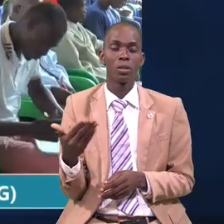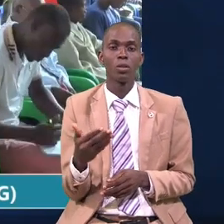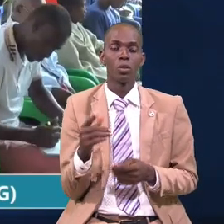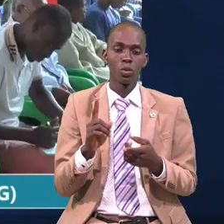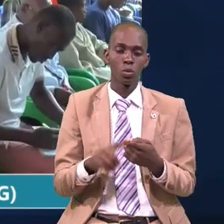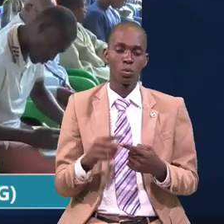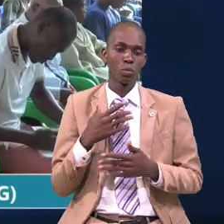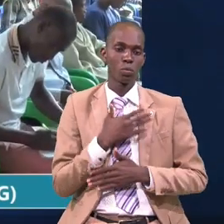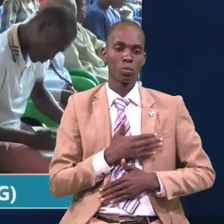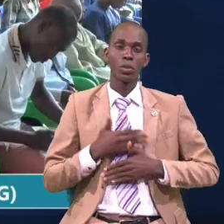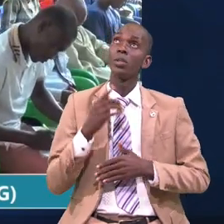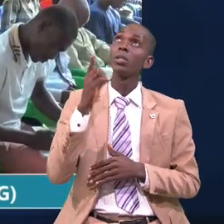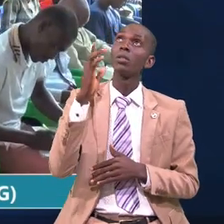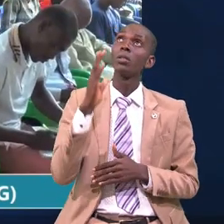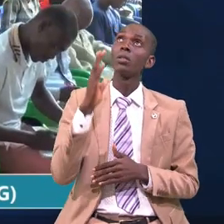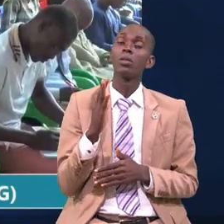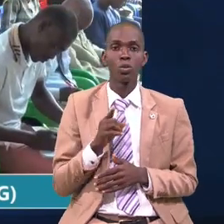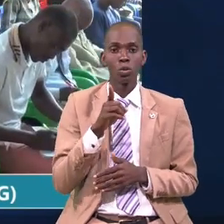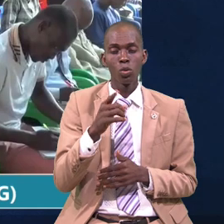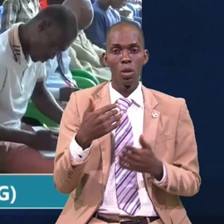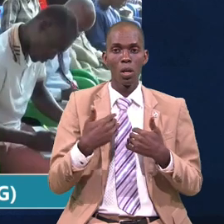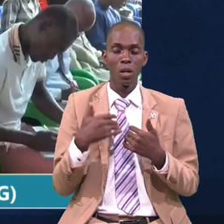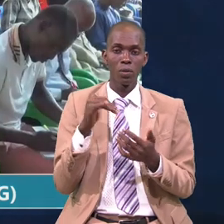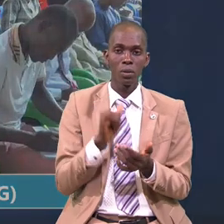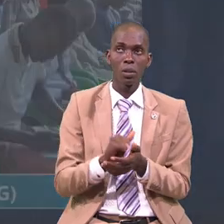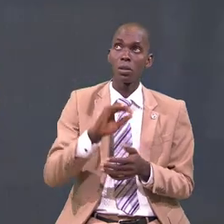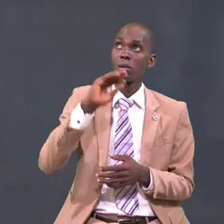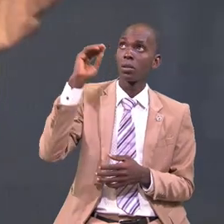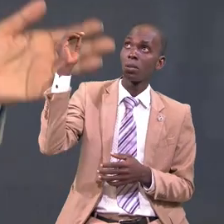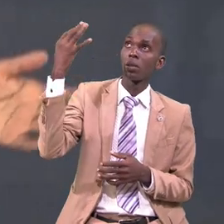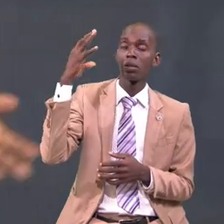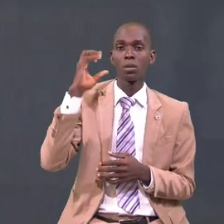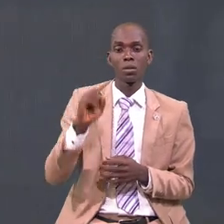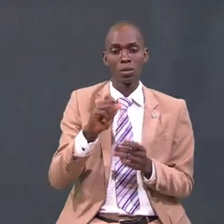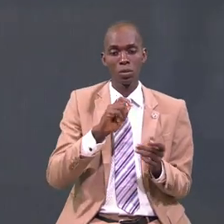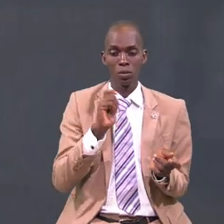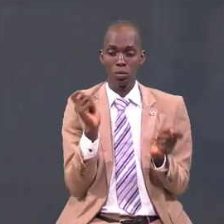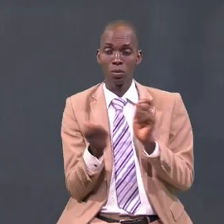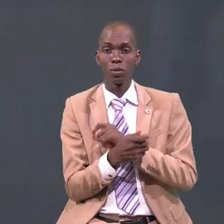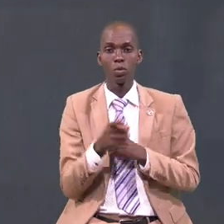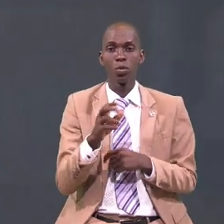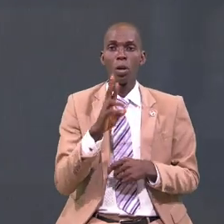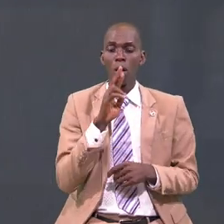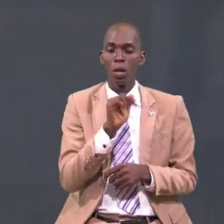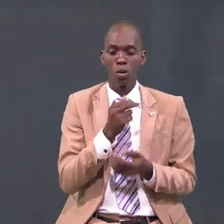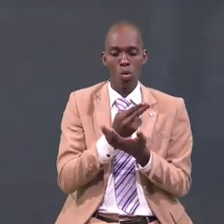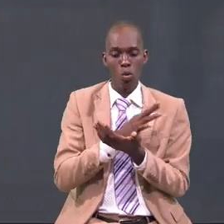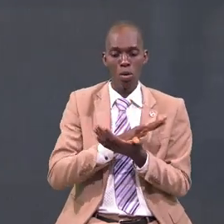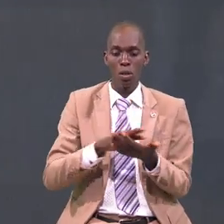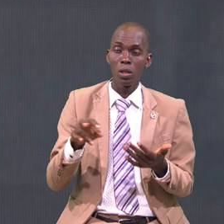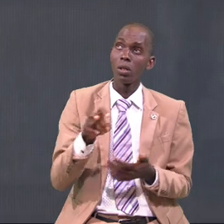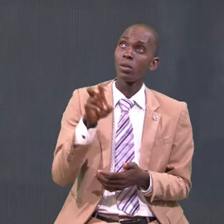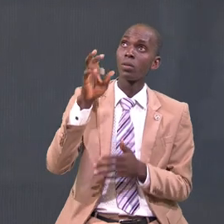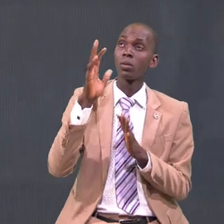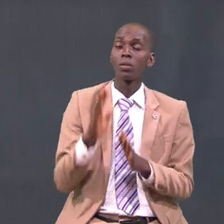God. You have gracious transformation. You are a godly traveler, and you